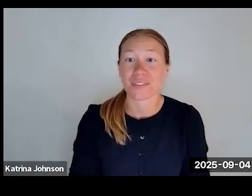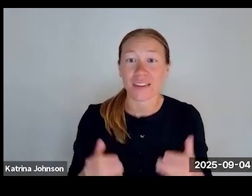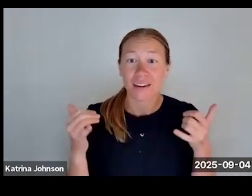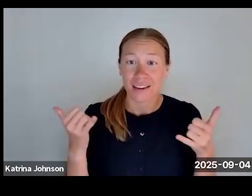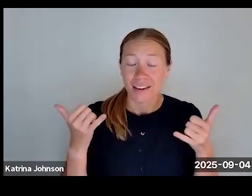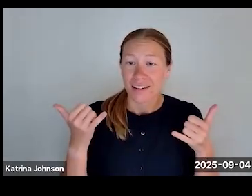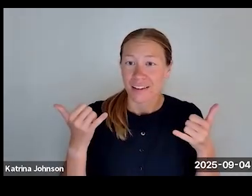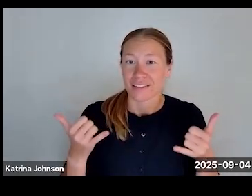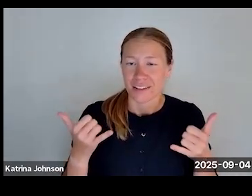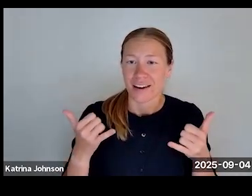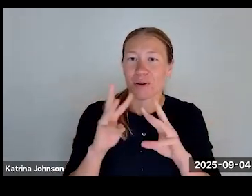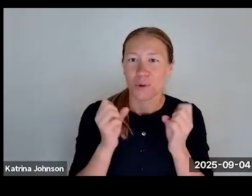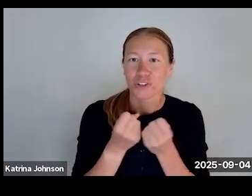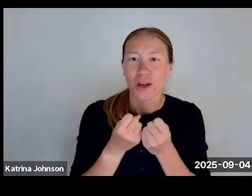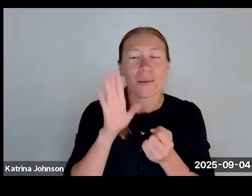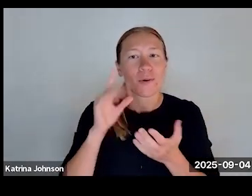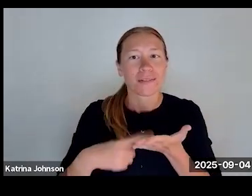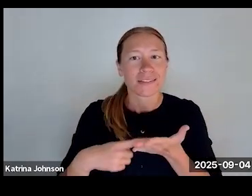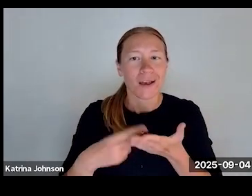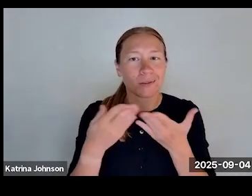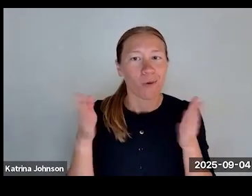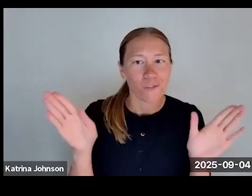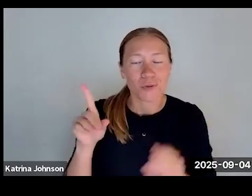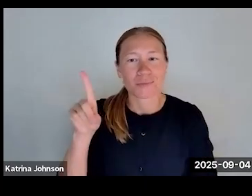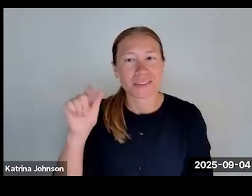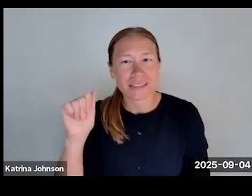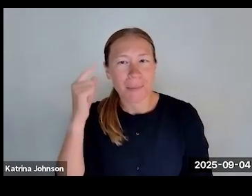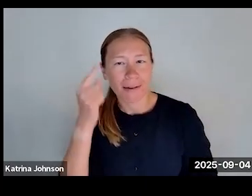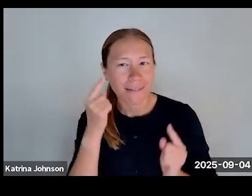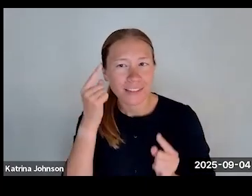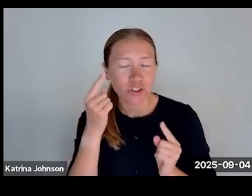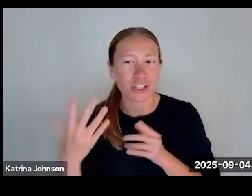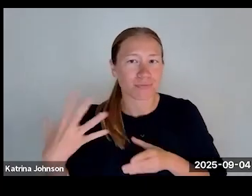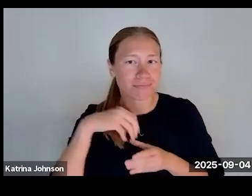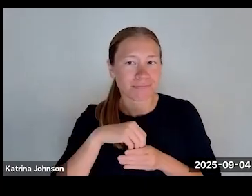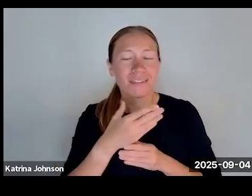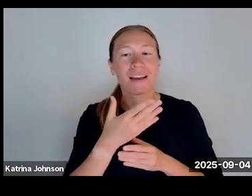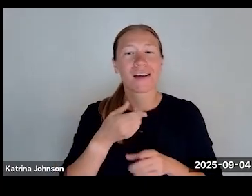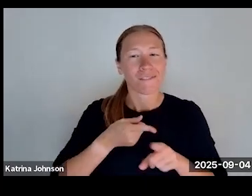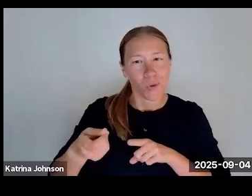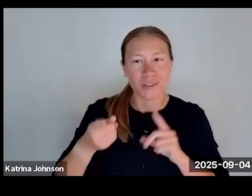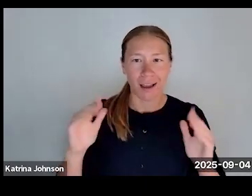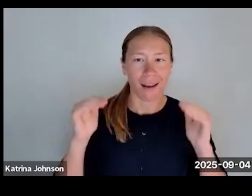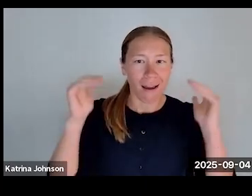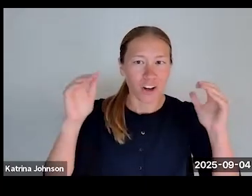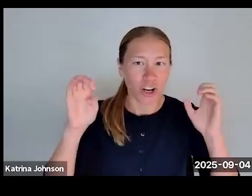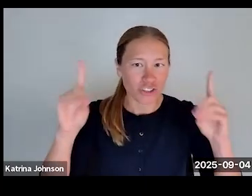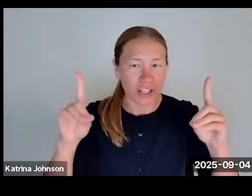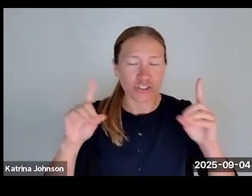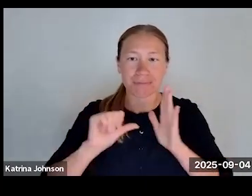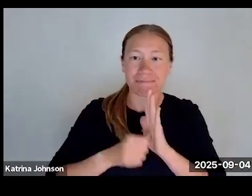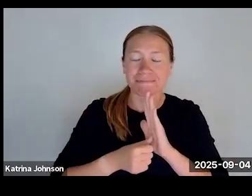Today's workshop will provide an overview of disability considerations in higher education, highlighting how to